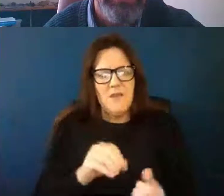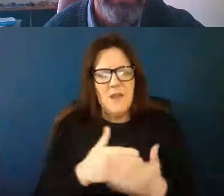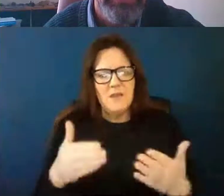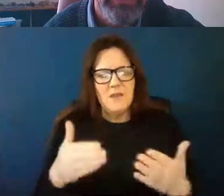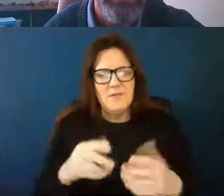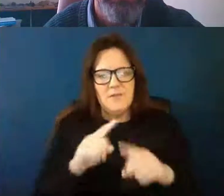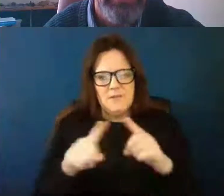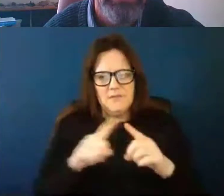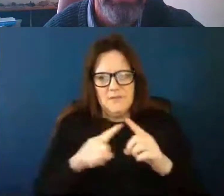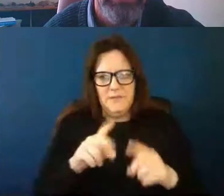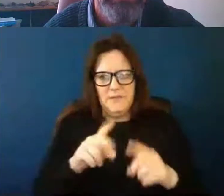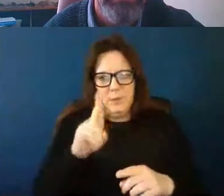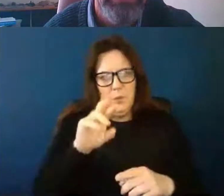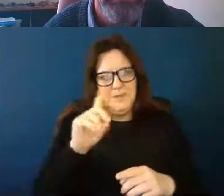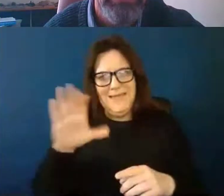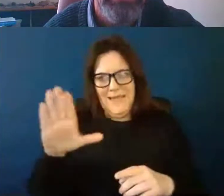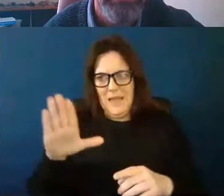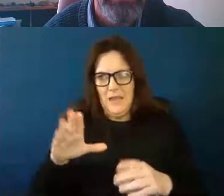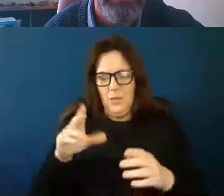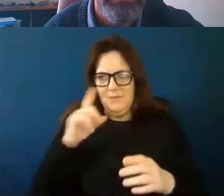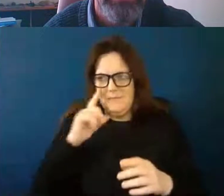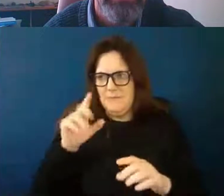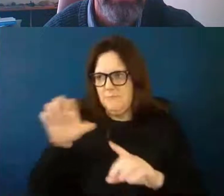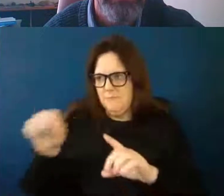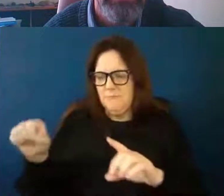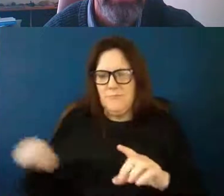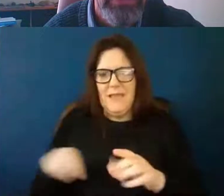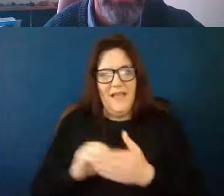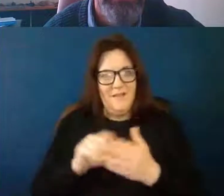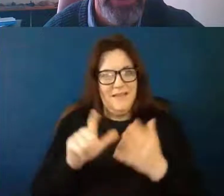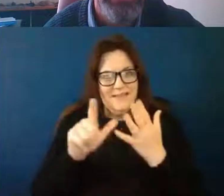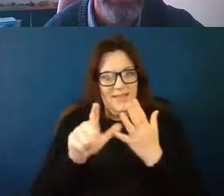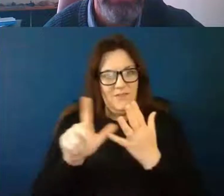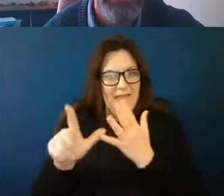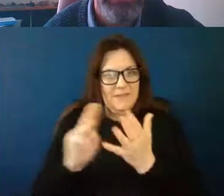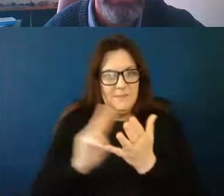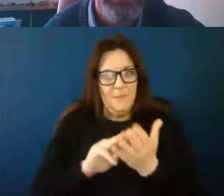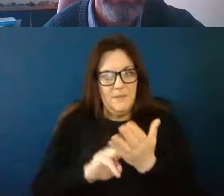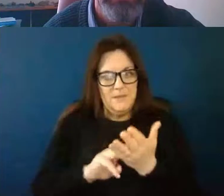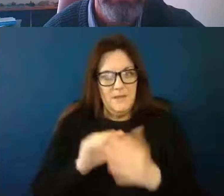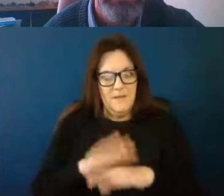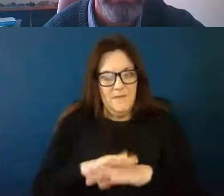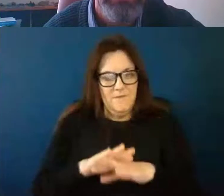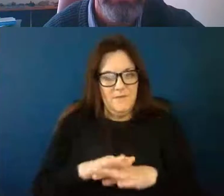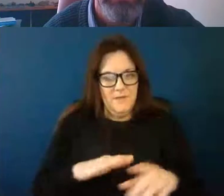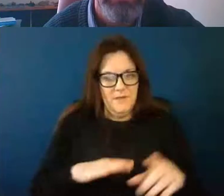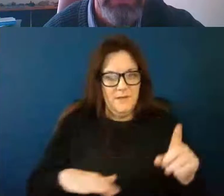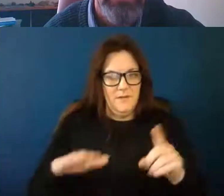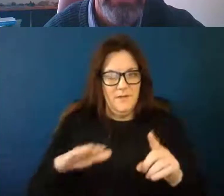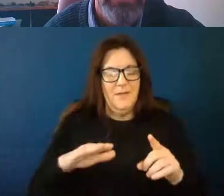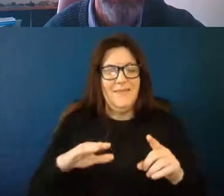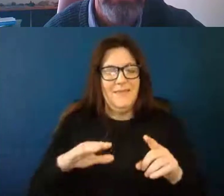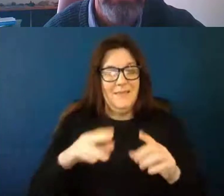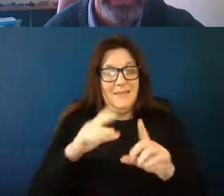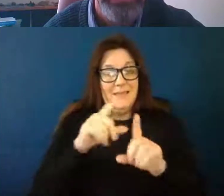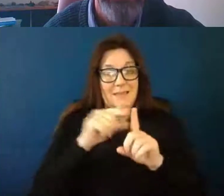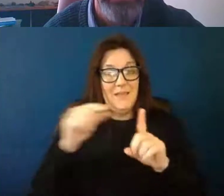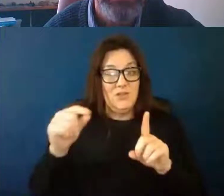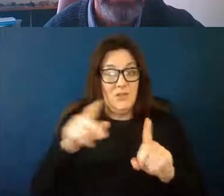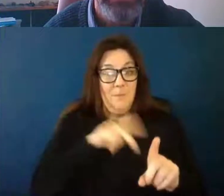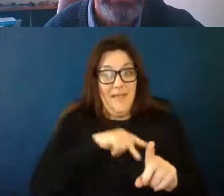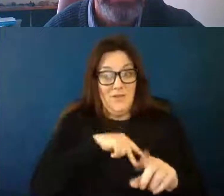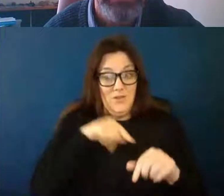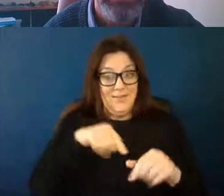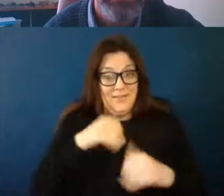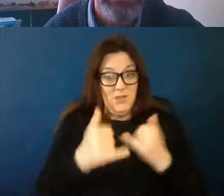of UDL around, and we actually have 78 members of UL undertaking the national the digital badge in UDL